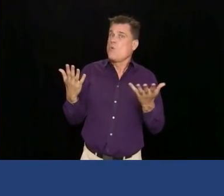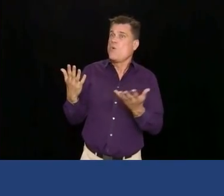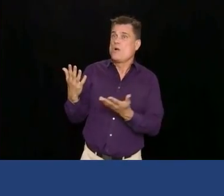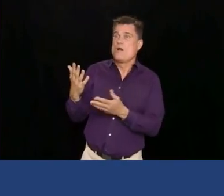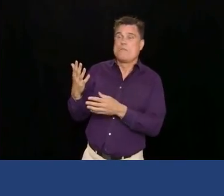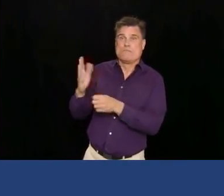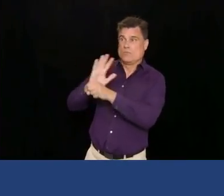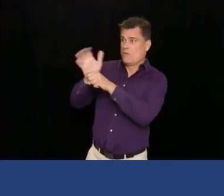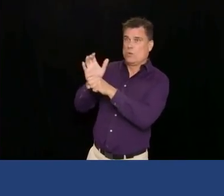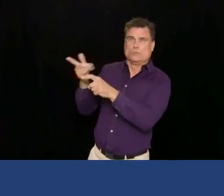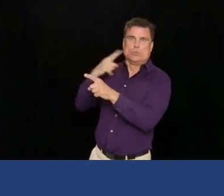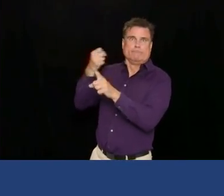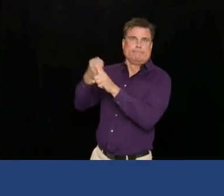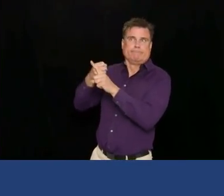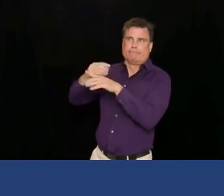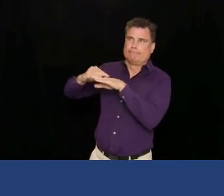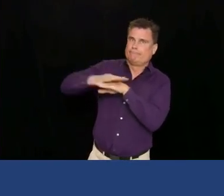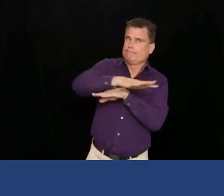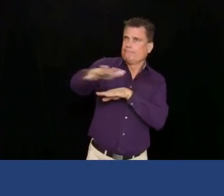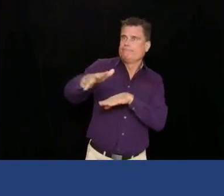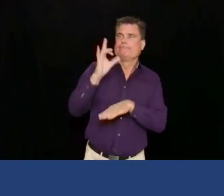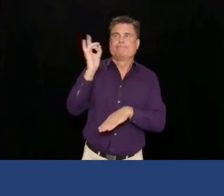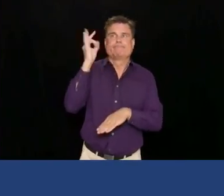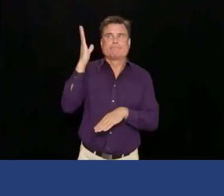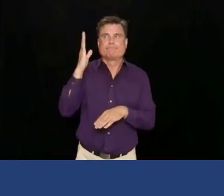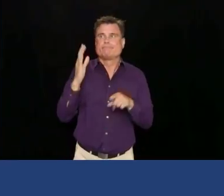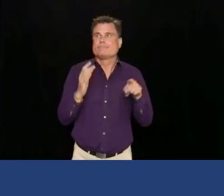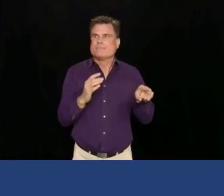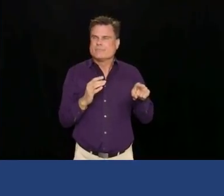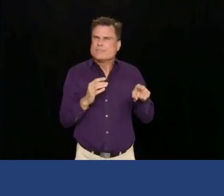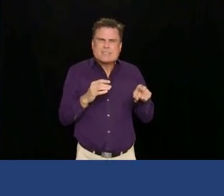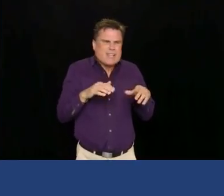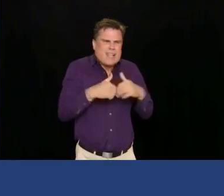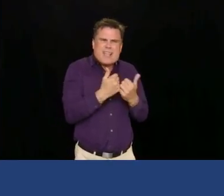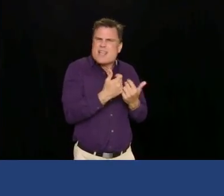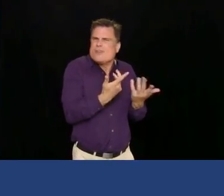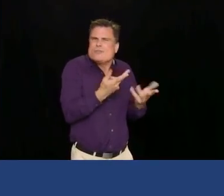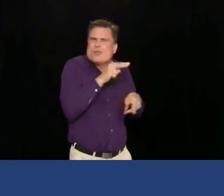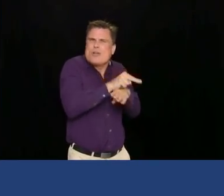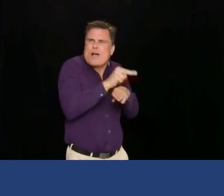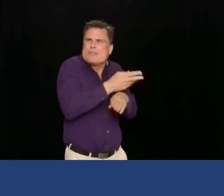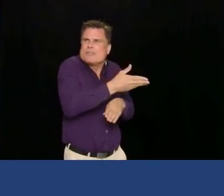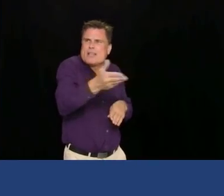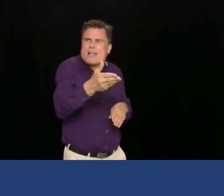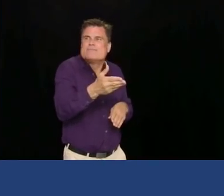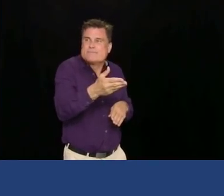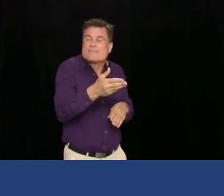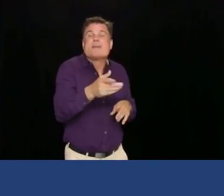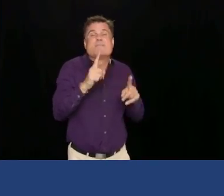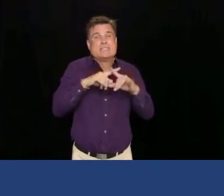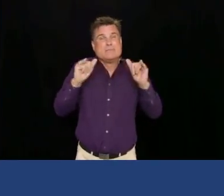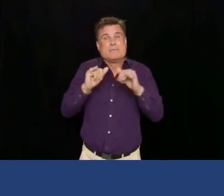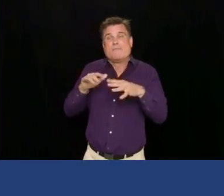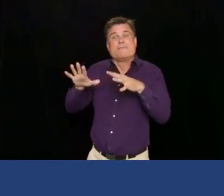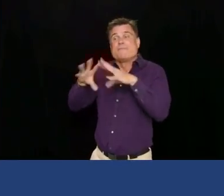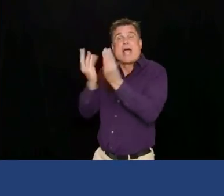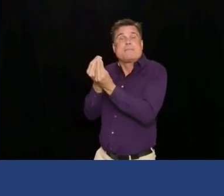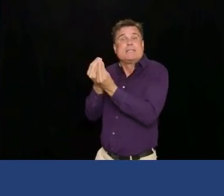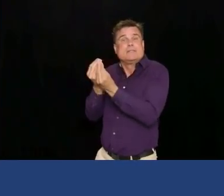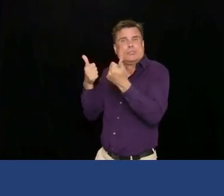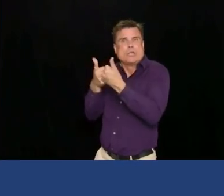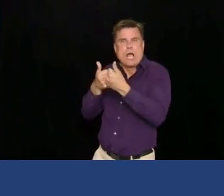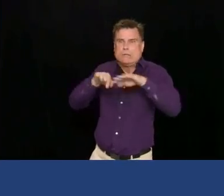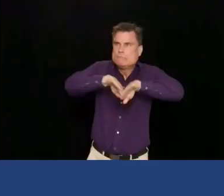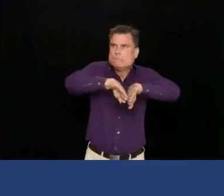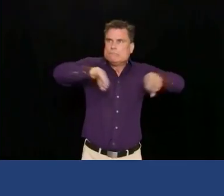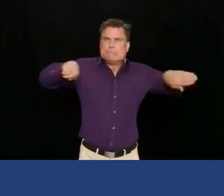seniors, and we know that it's been especially challenging for those living in long-term care and for their families. We are committed to taking what we've